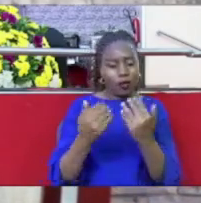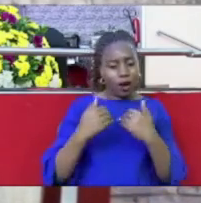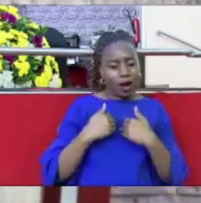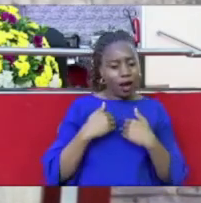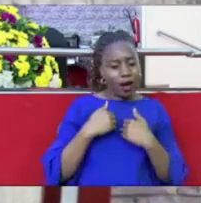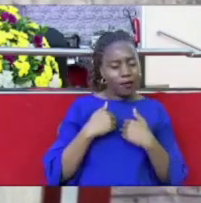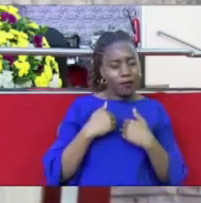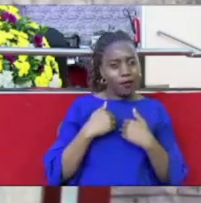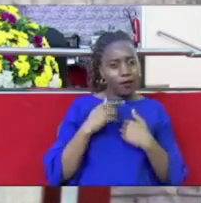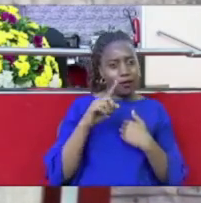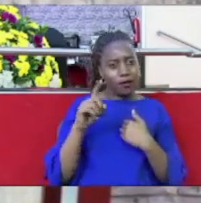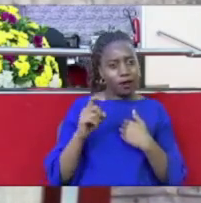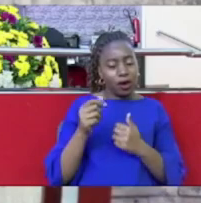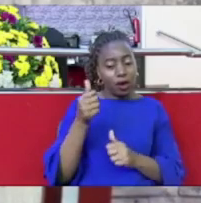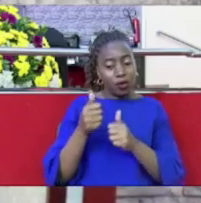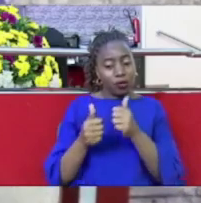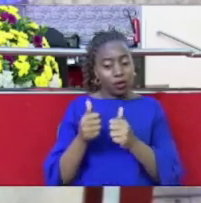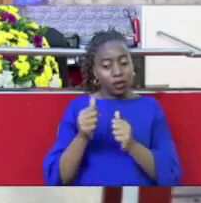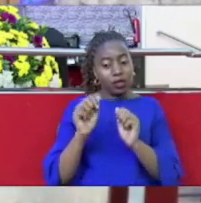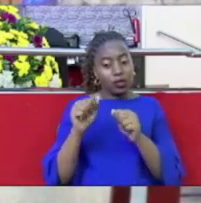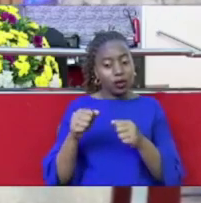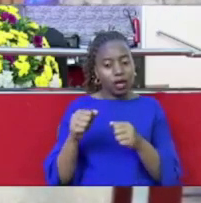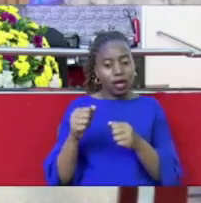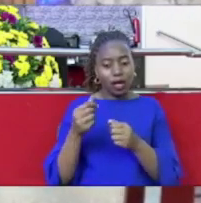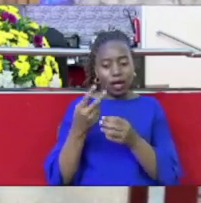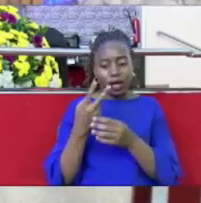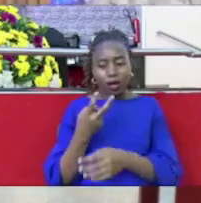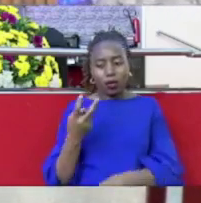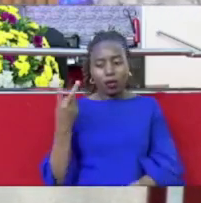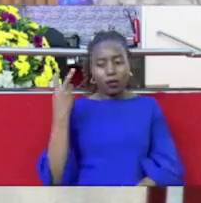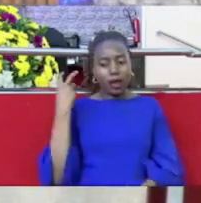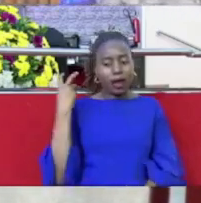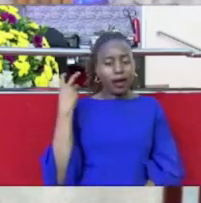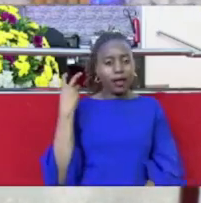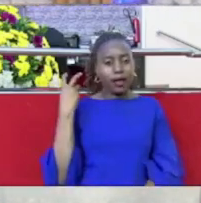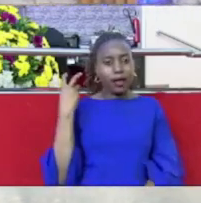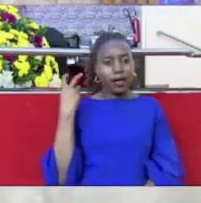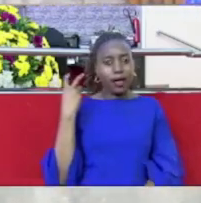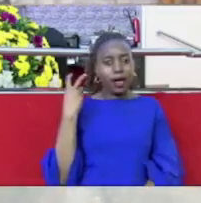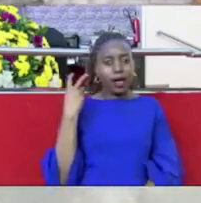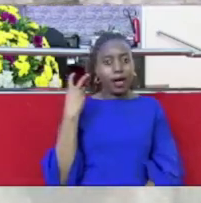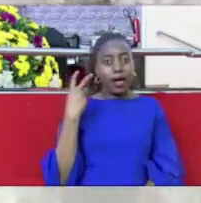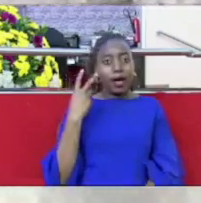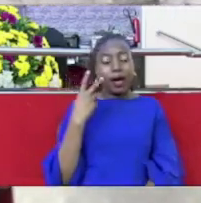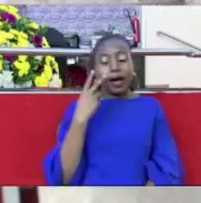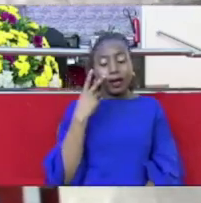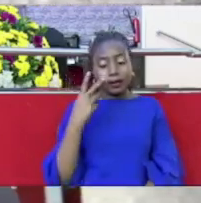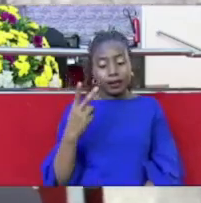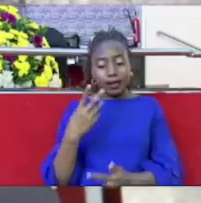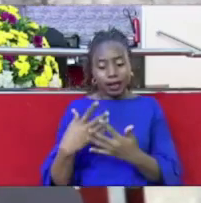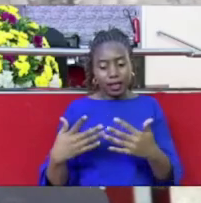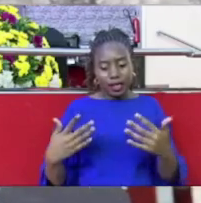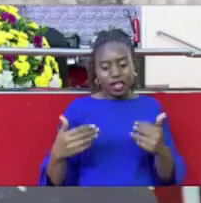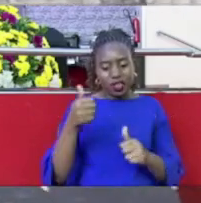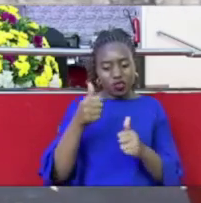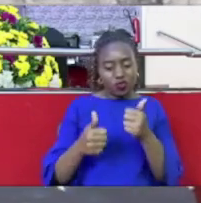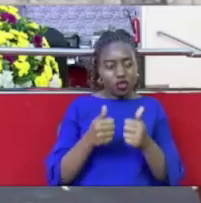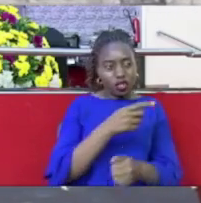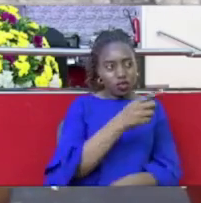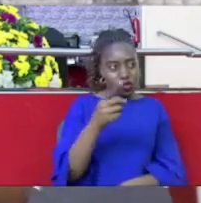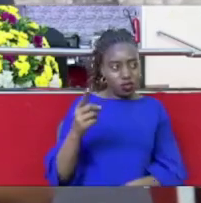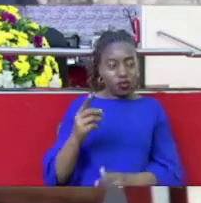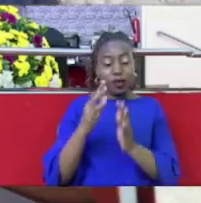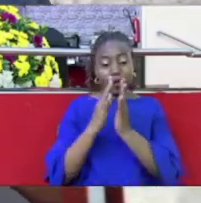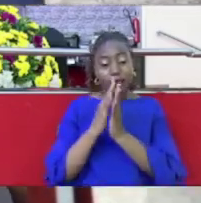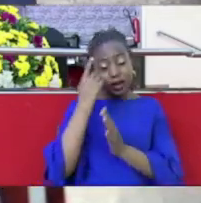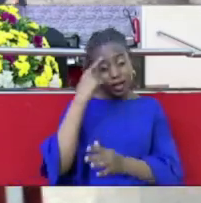That you can look behind. Ambapo unaweza ukaangalia. And see a series, a list of things that you've been praying for. Na uone orodha ya mambo ambayo